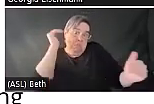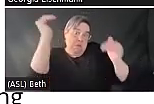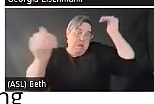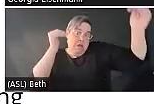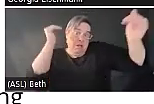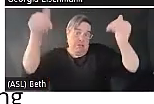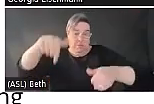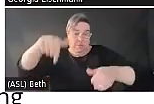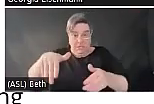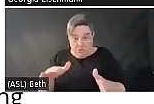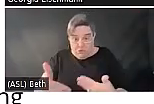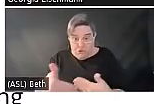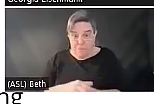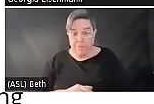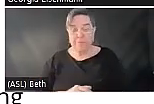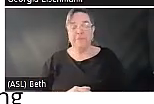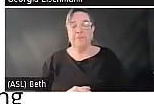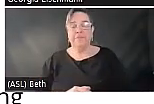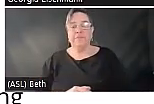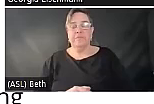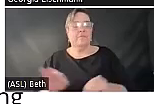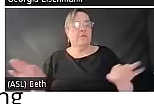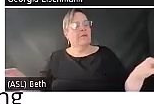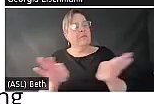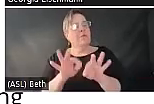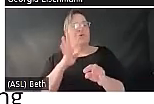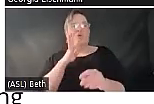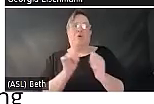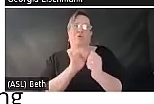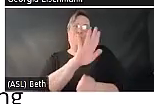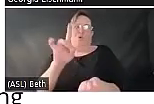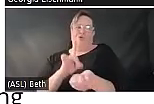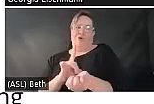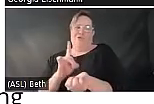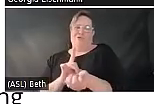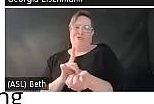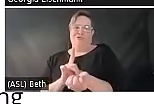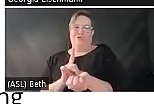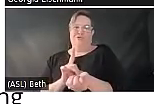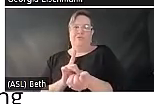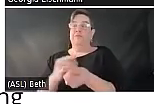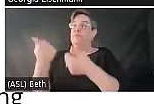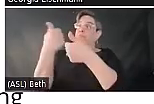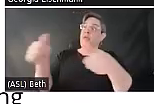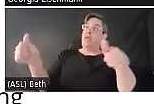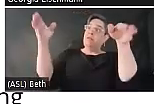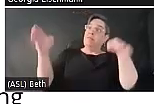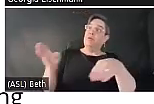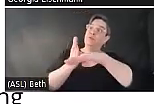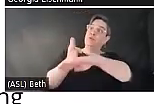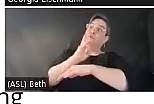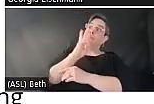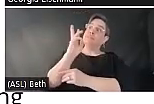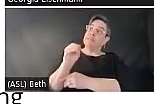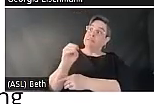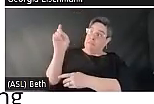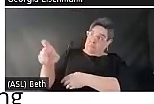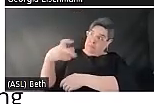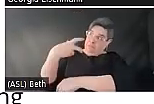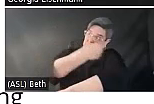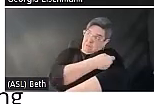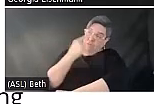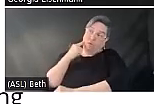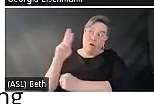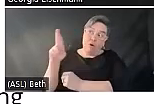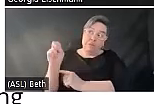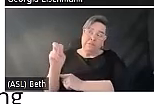it's important to have shared decision-making with your provider. So not everyone over 60 needs this vaccine, but certainly if you're a high-risk